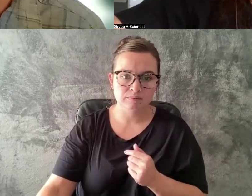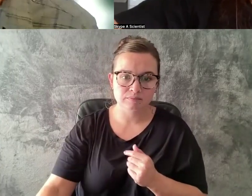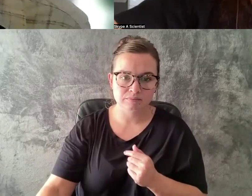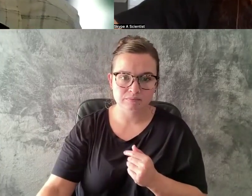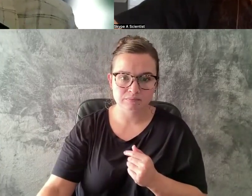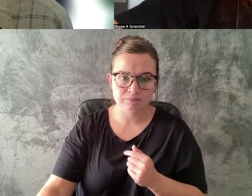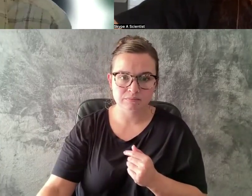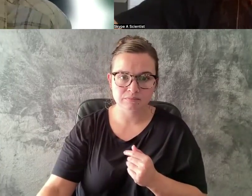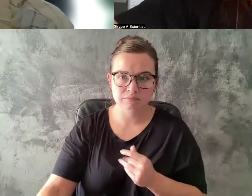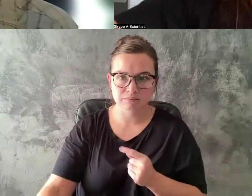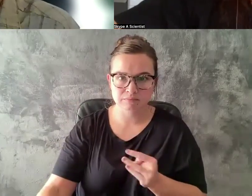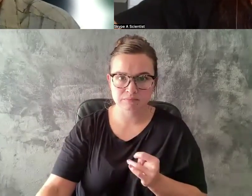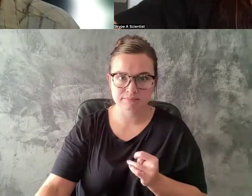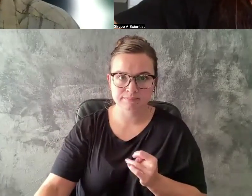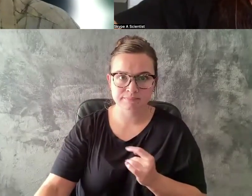time.